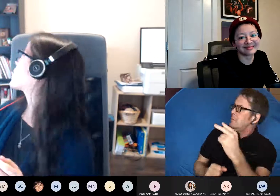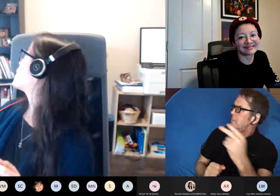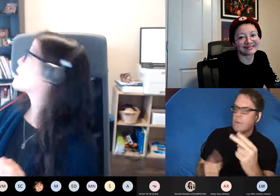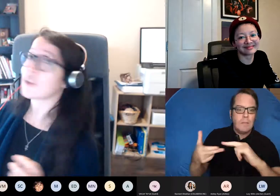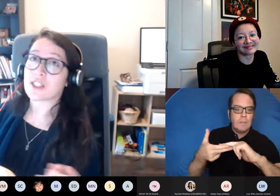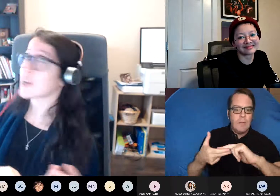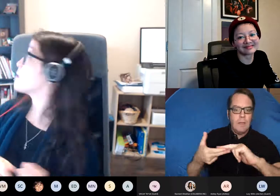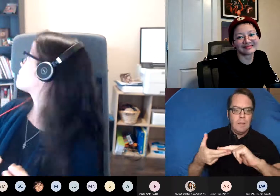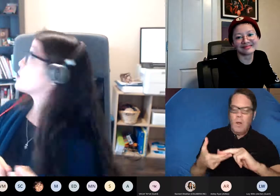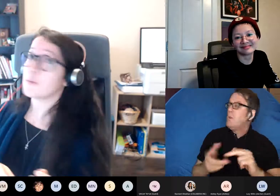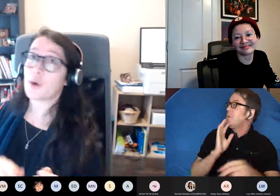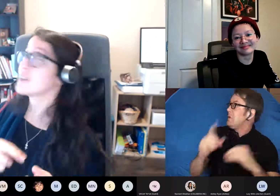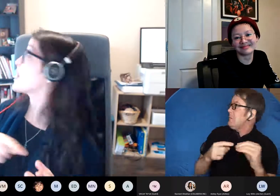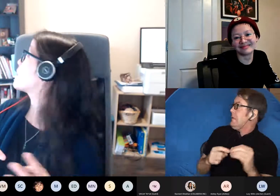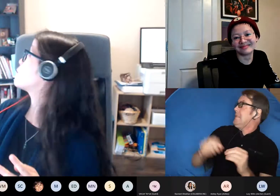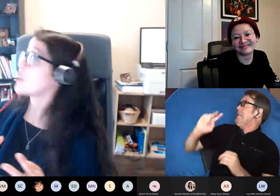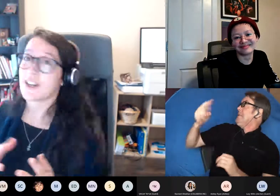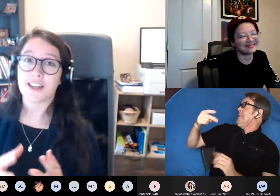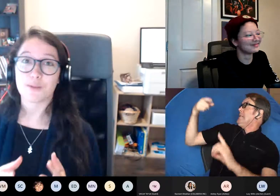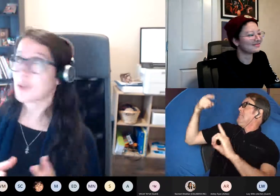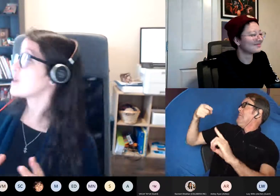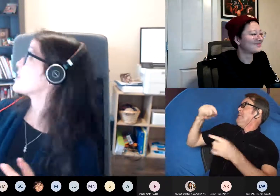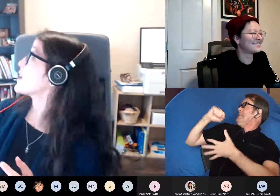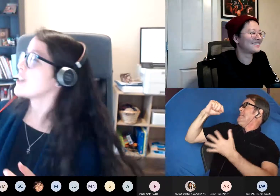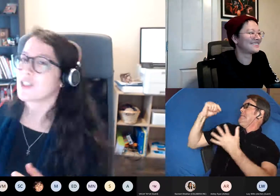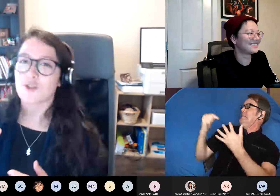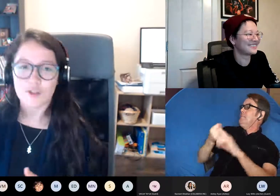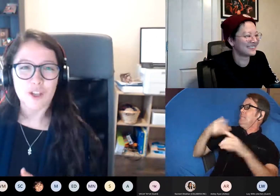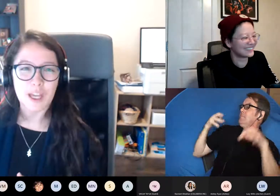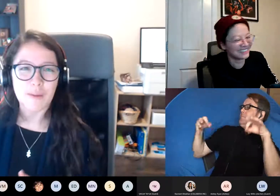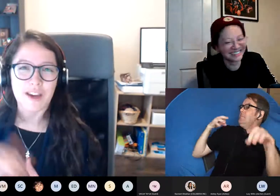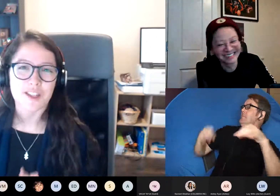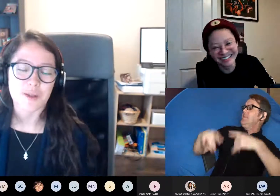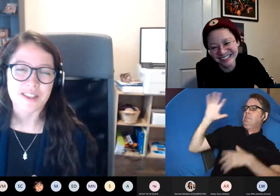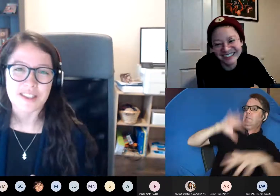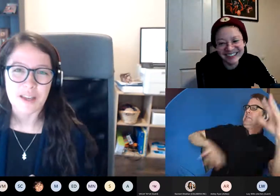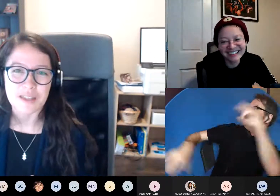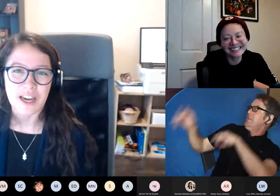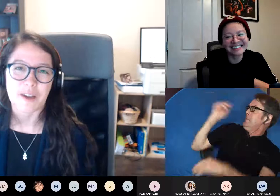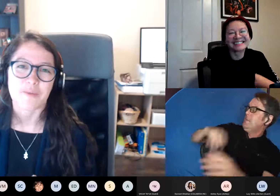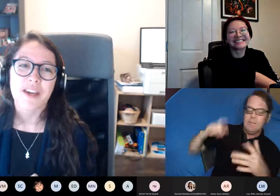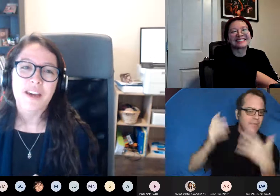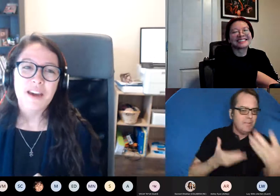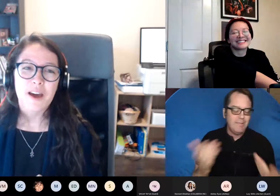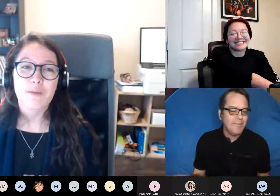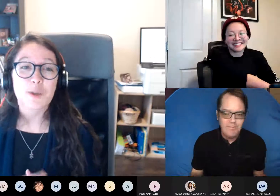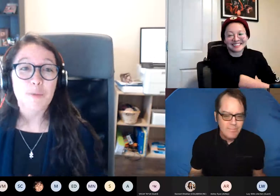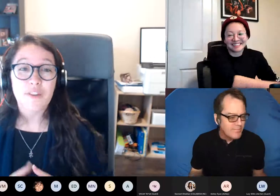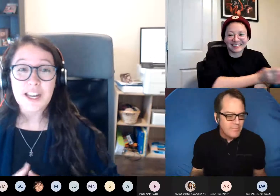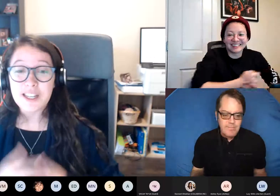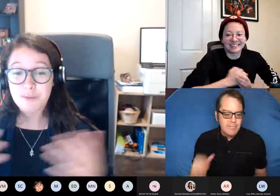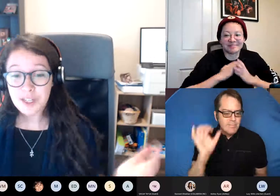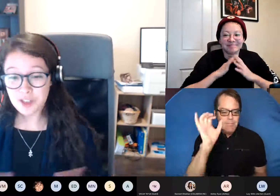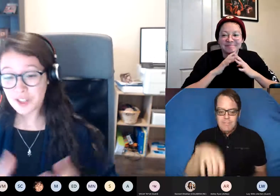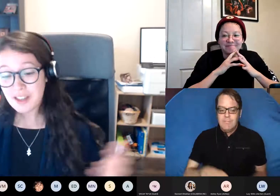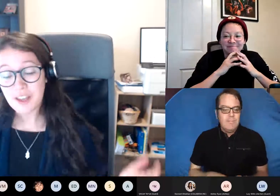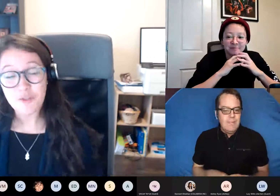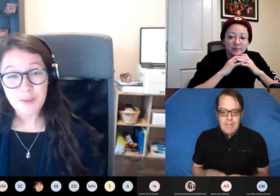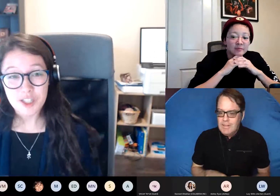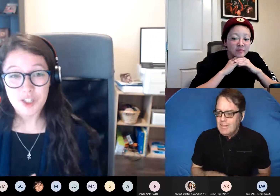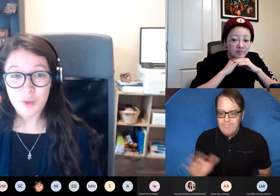you're talking about the second bullet point down, I'm trying to explain what that is and looking behind you at the same time. So providing as